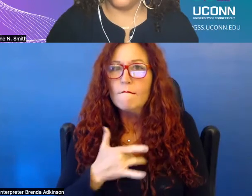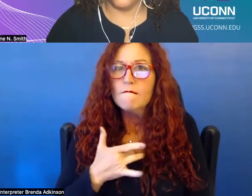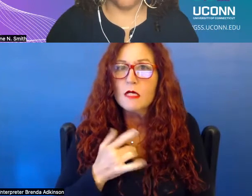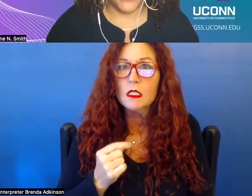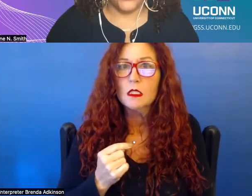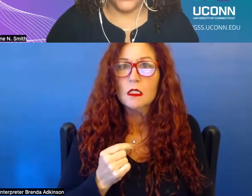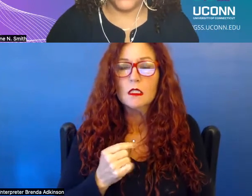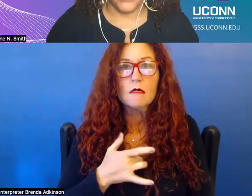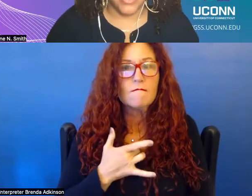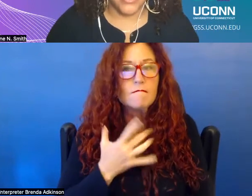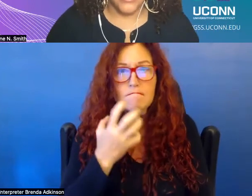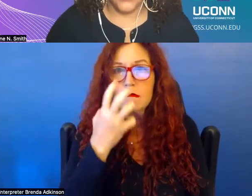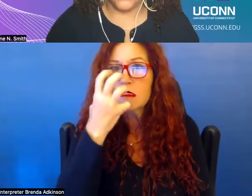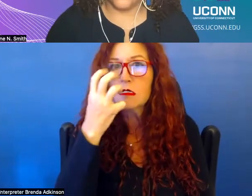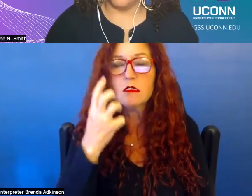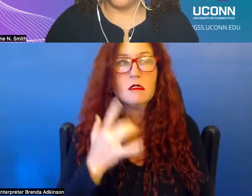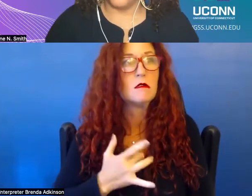felt enraged and sick.